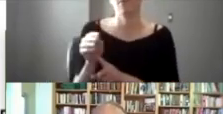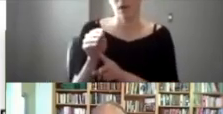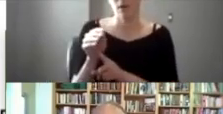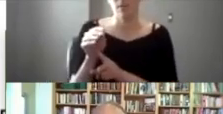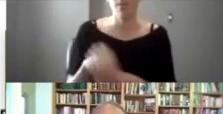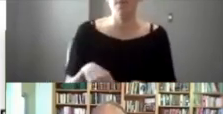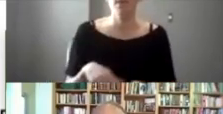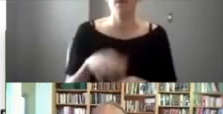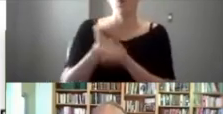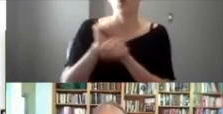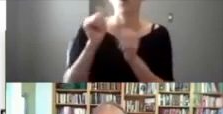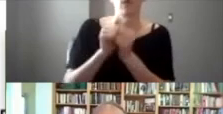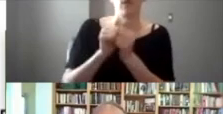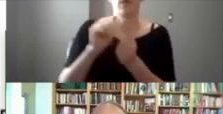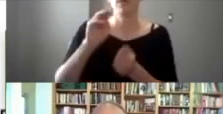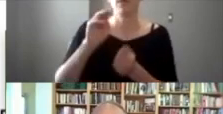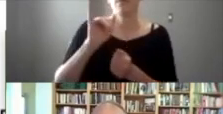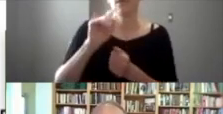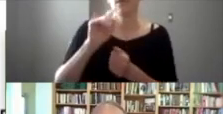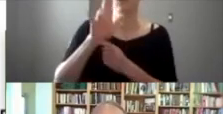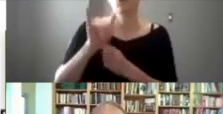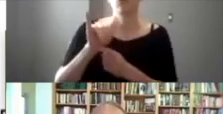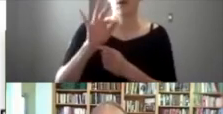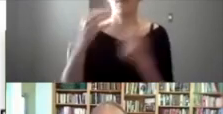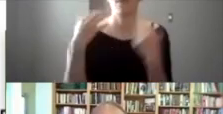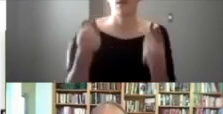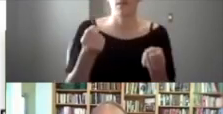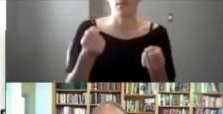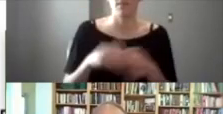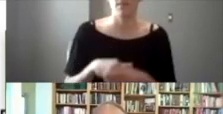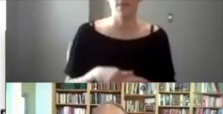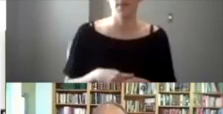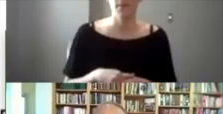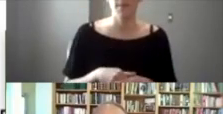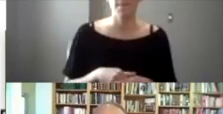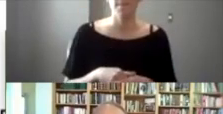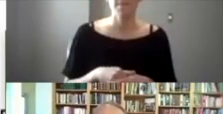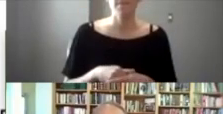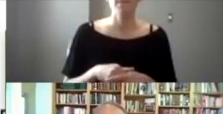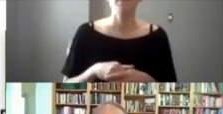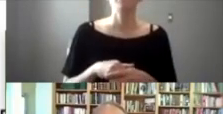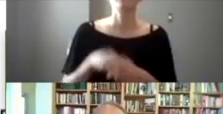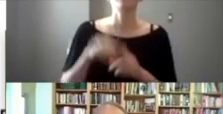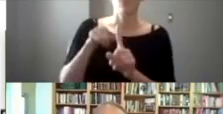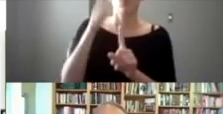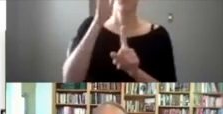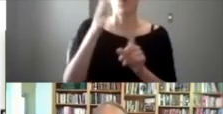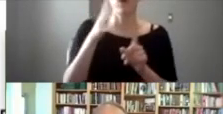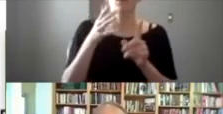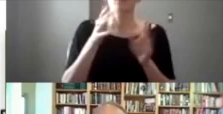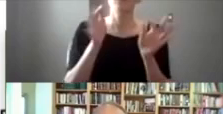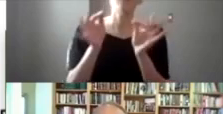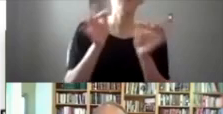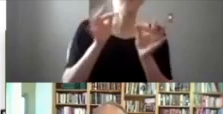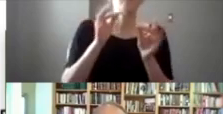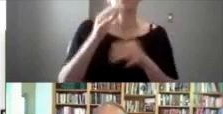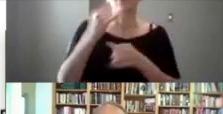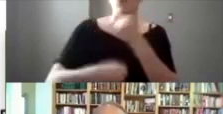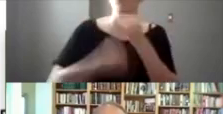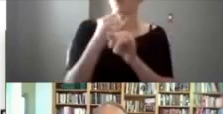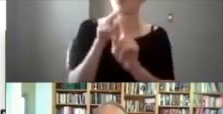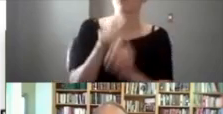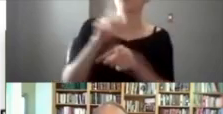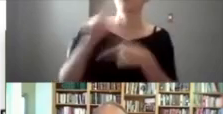Ministry of Health. Dr. Ndurango will be discussing international perspectives on IUD